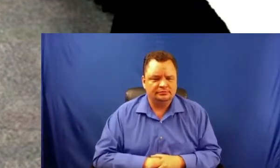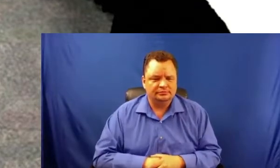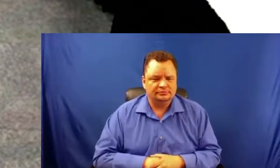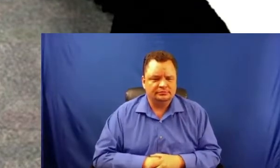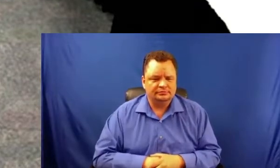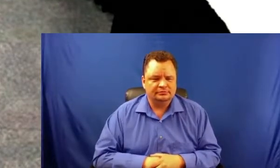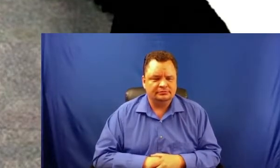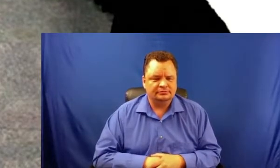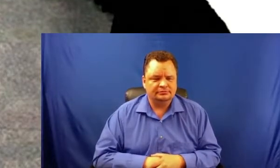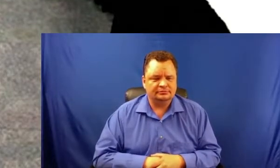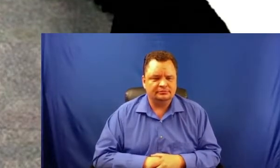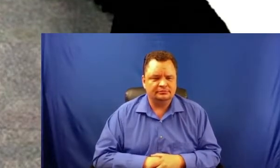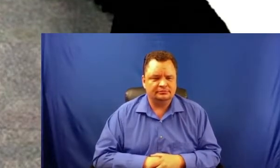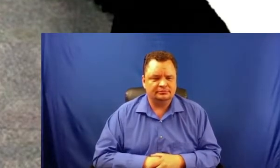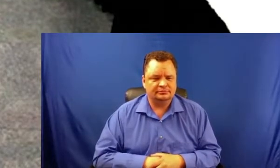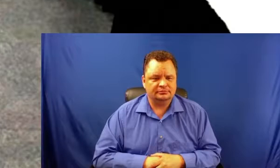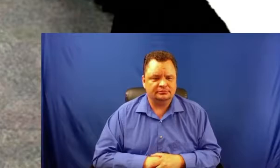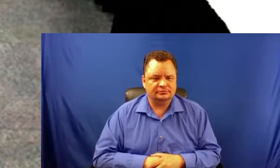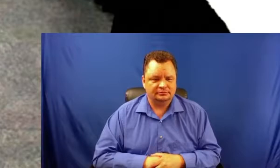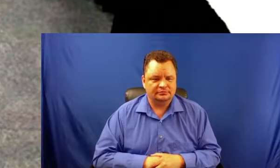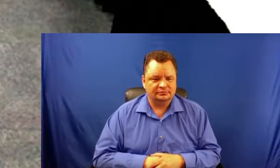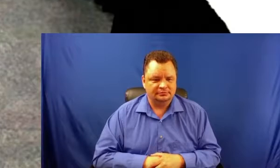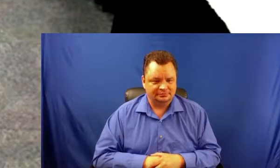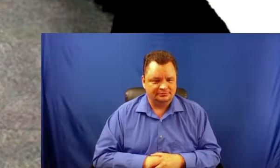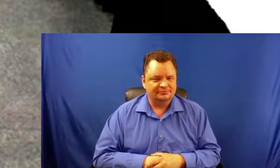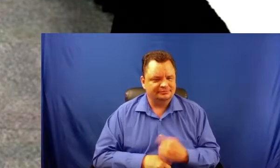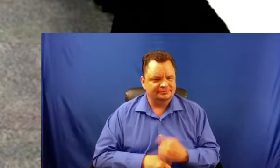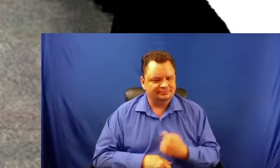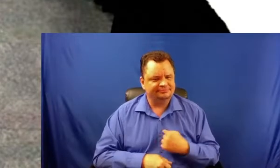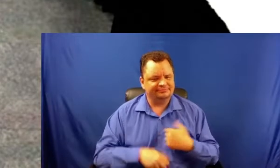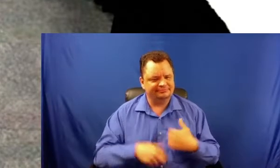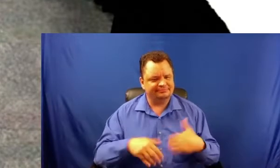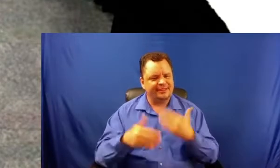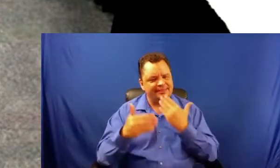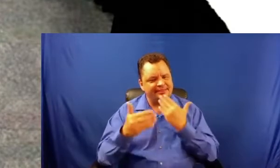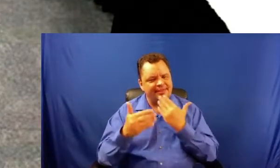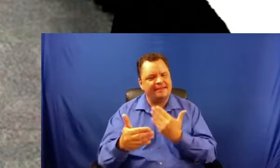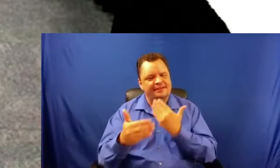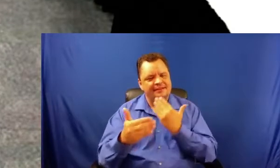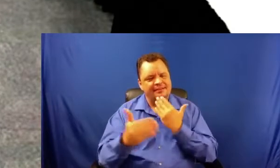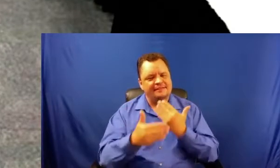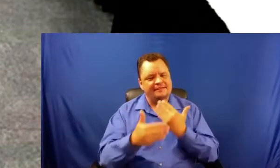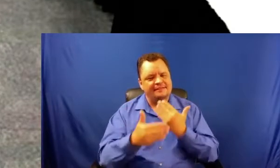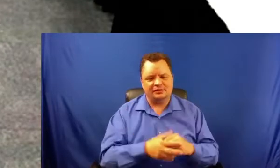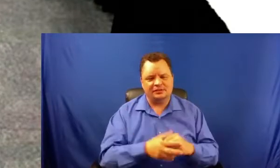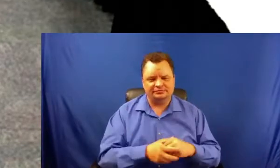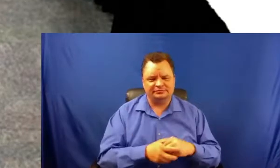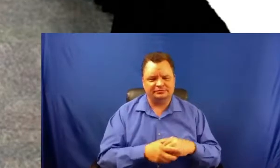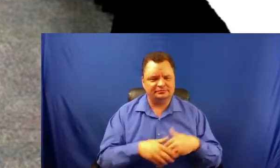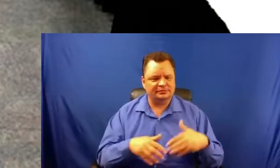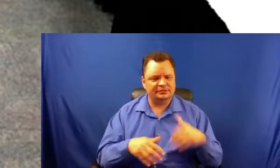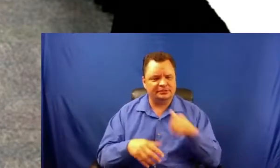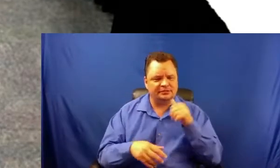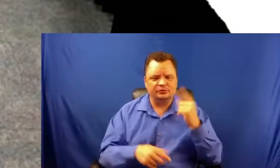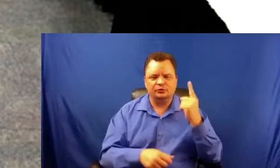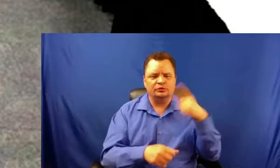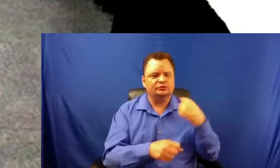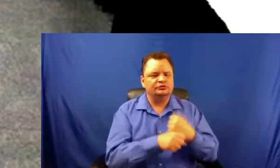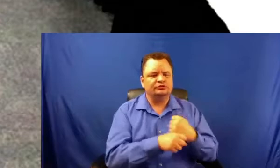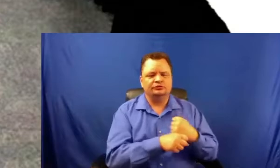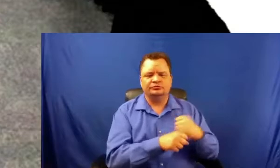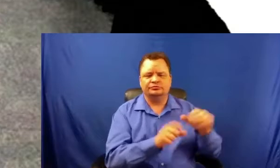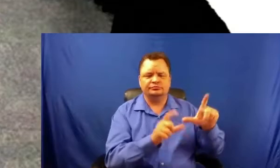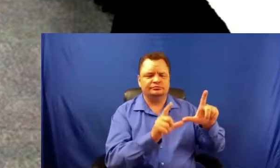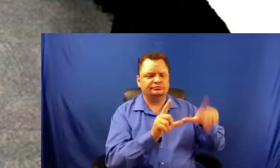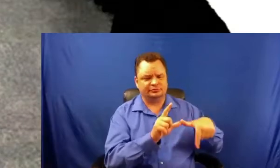is that it doesn't cut off, say by the end of this year, and it extends, because I think that's critical